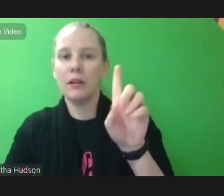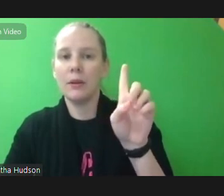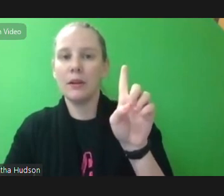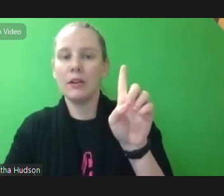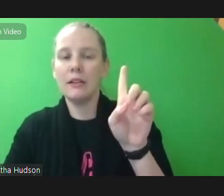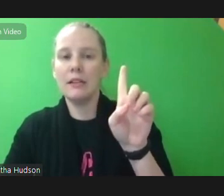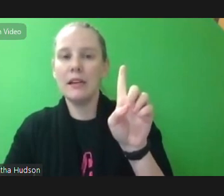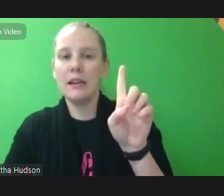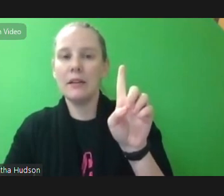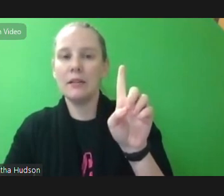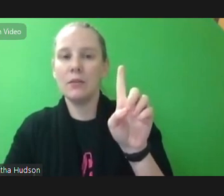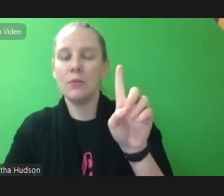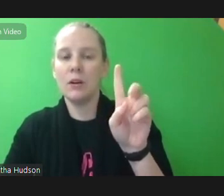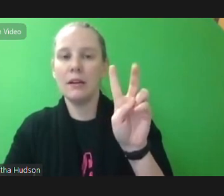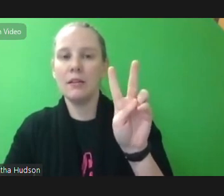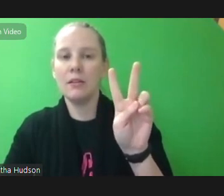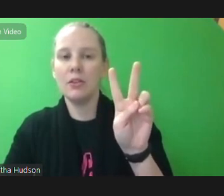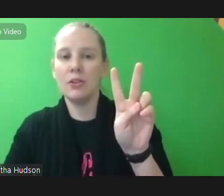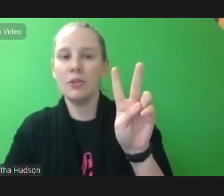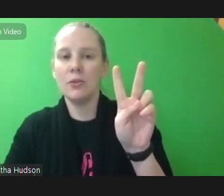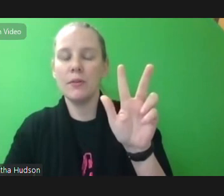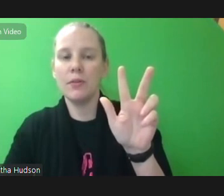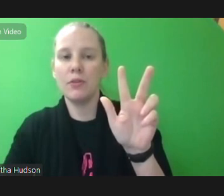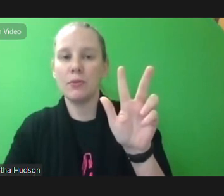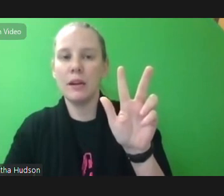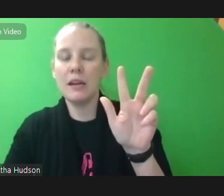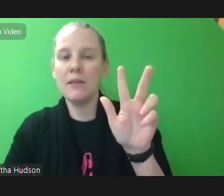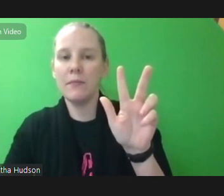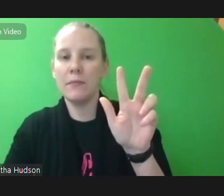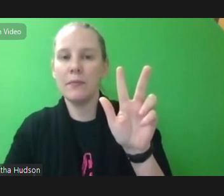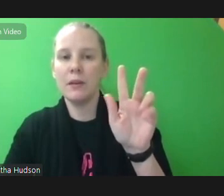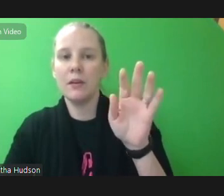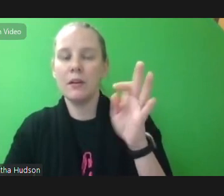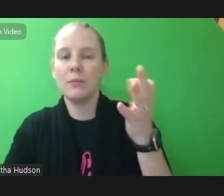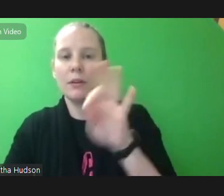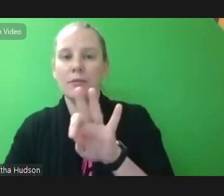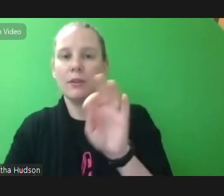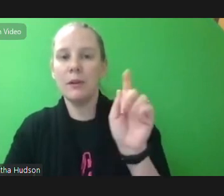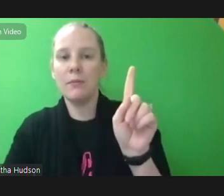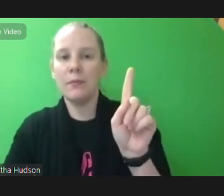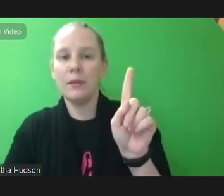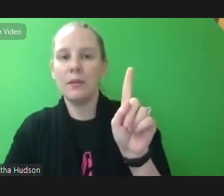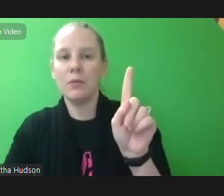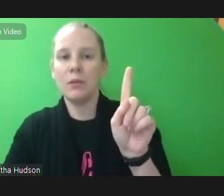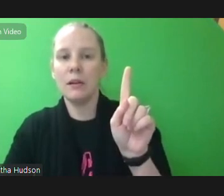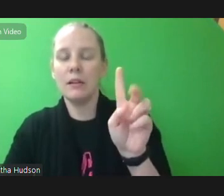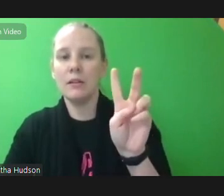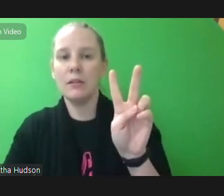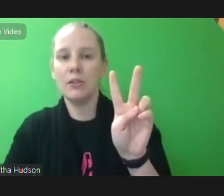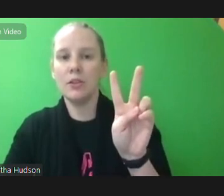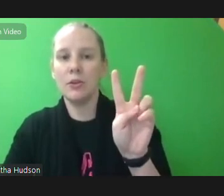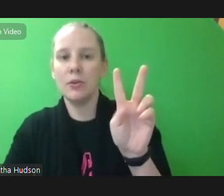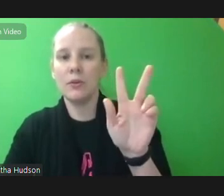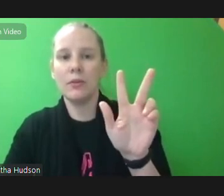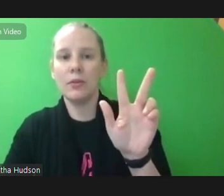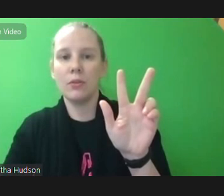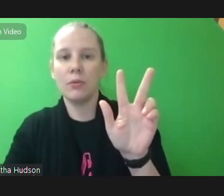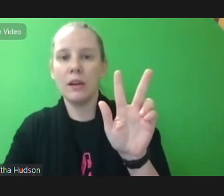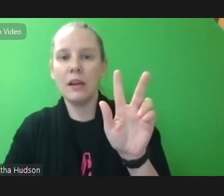Now I'm going to go to D. 1, 2, 3. I'm going to flip it. 1,